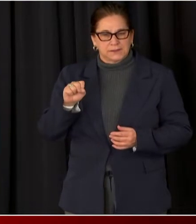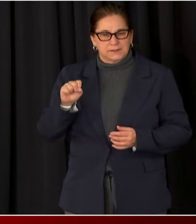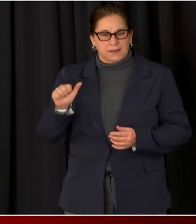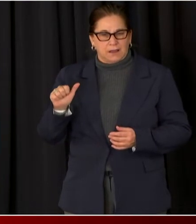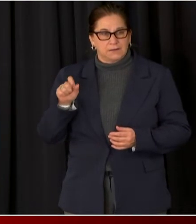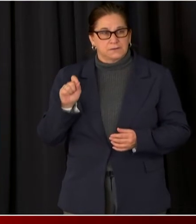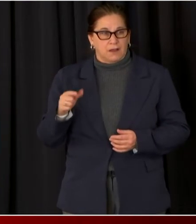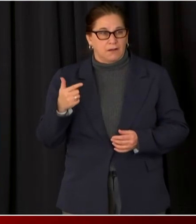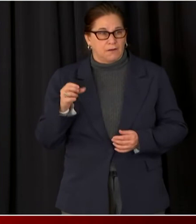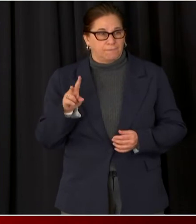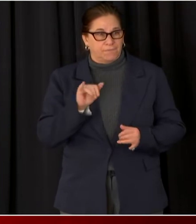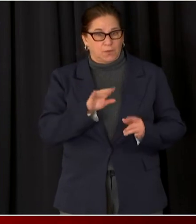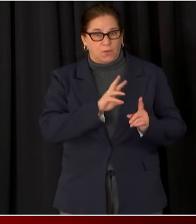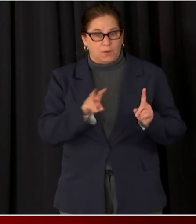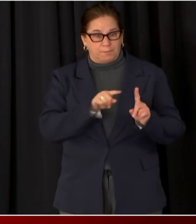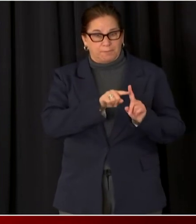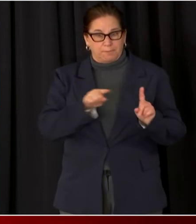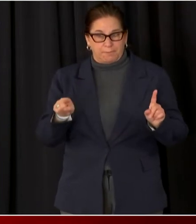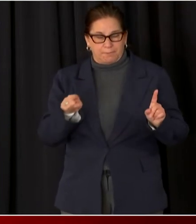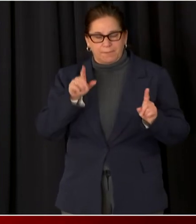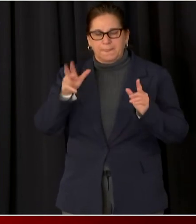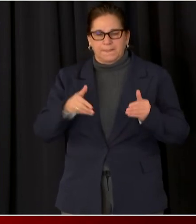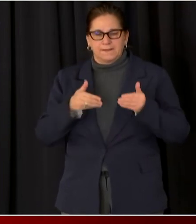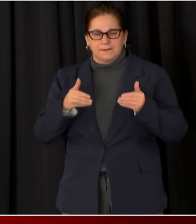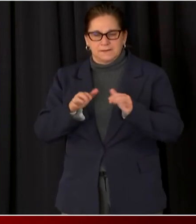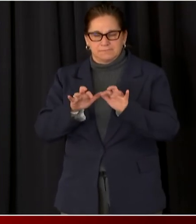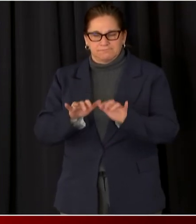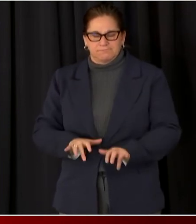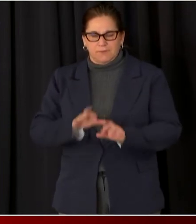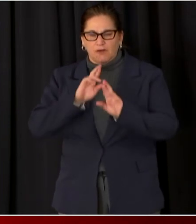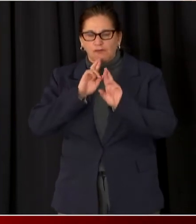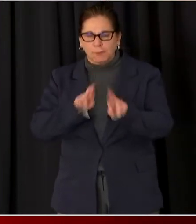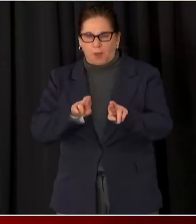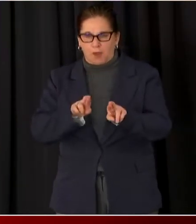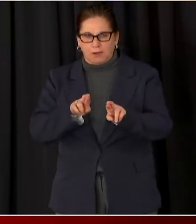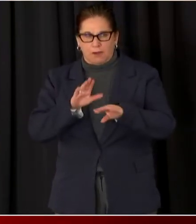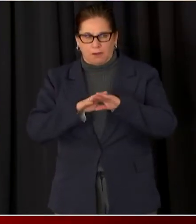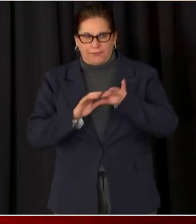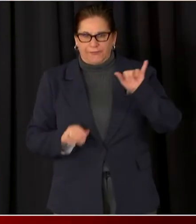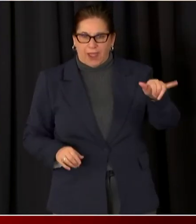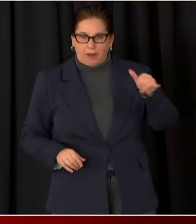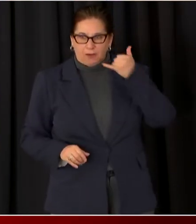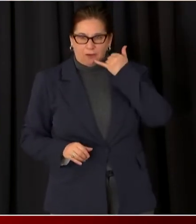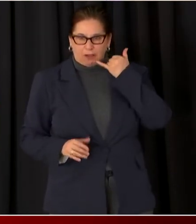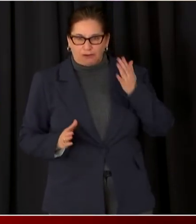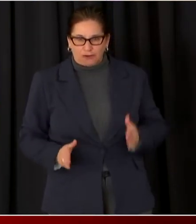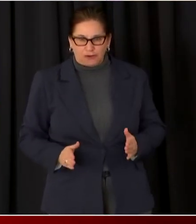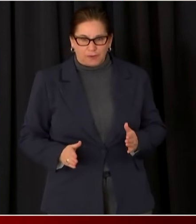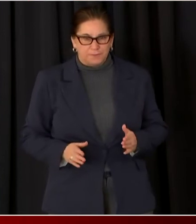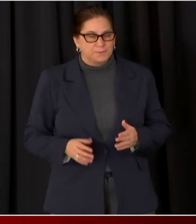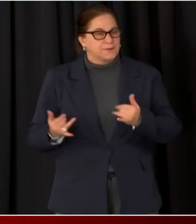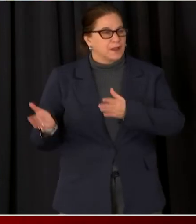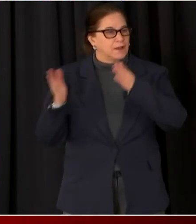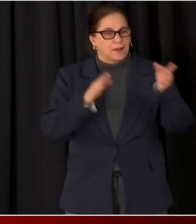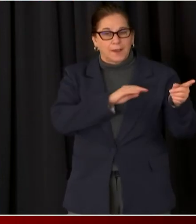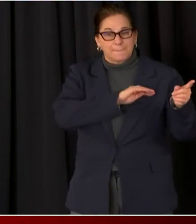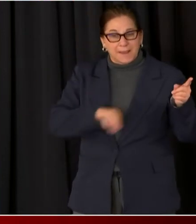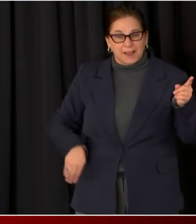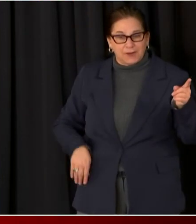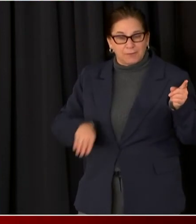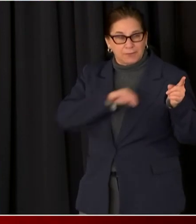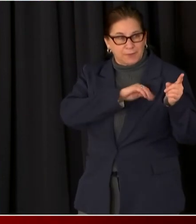activities. So with that, thank you, Mayor. Thank you for that, Director Rodriguez, and we'll make sure that we post this information and get it